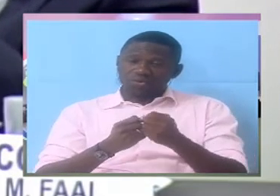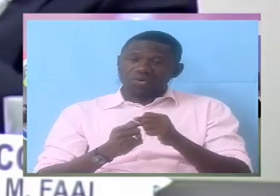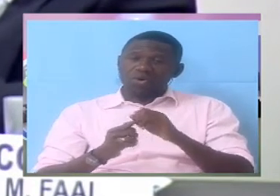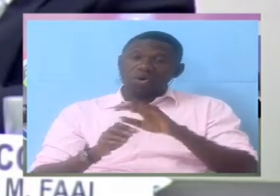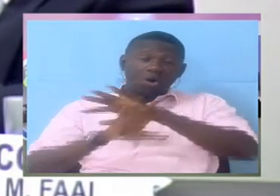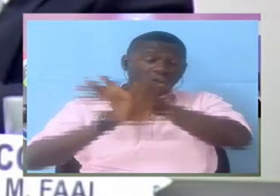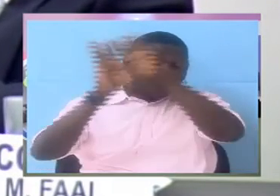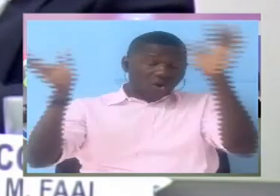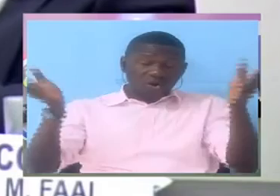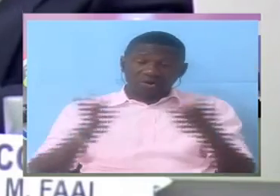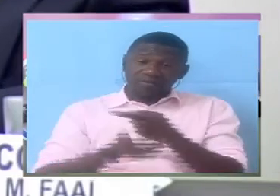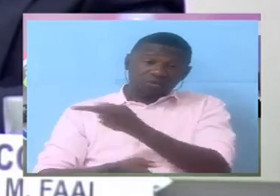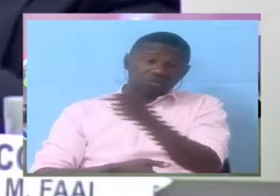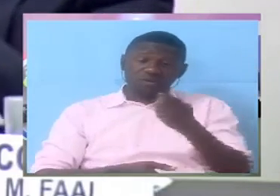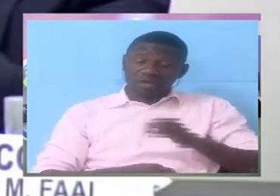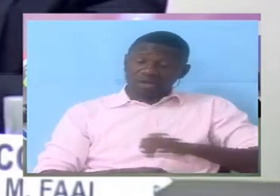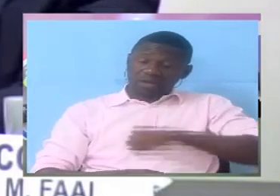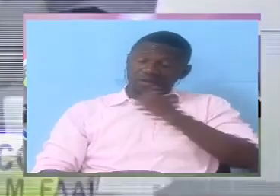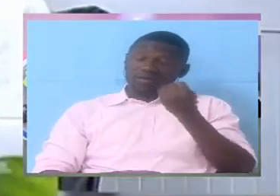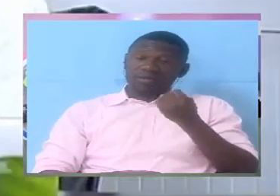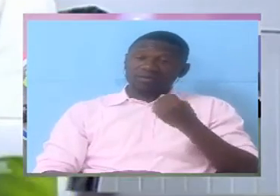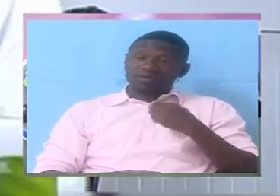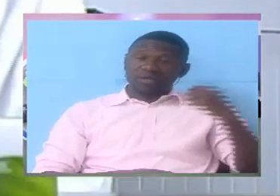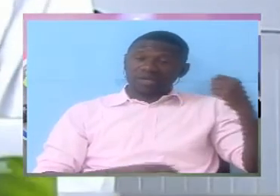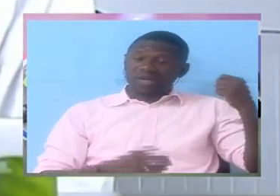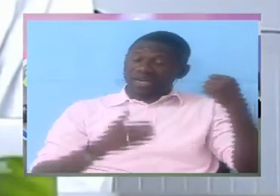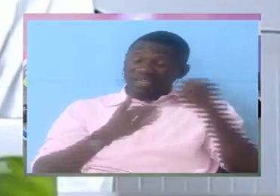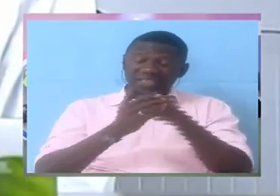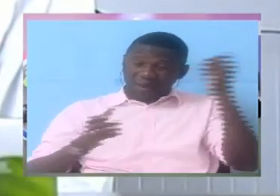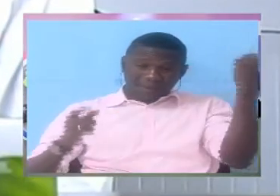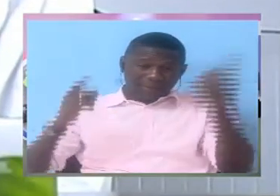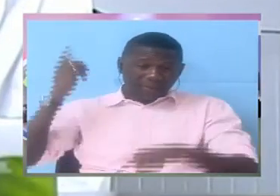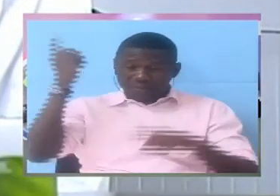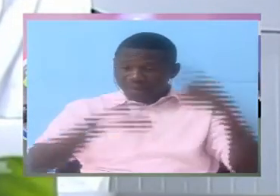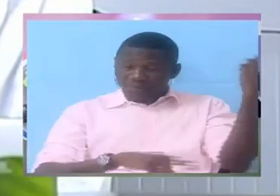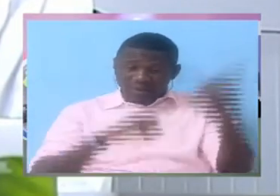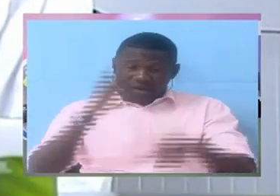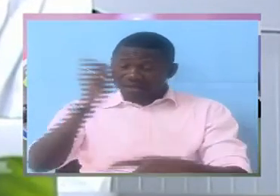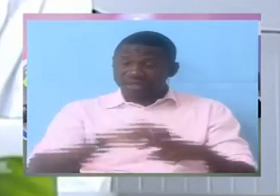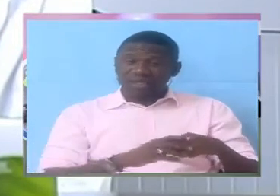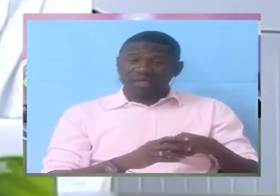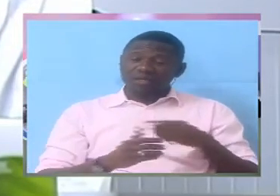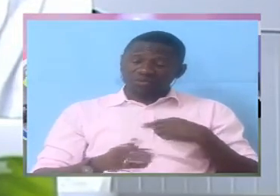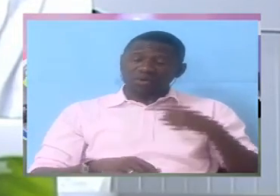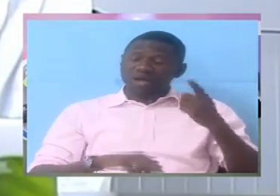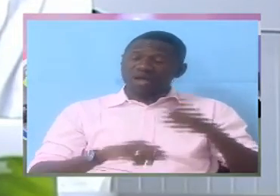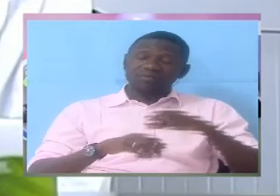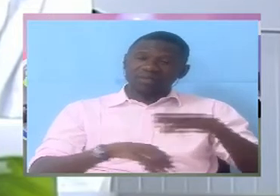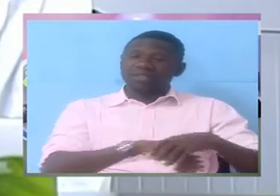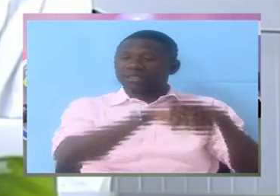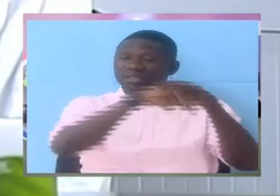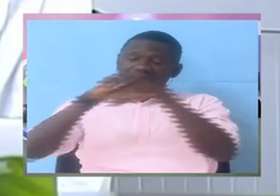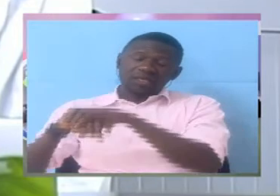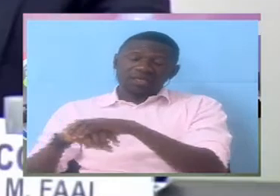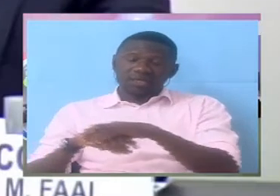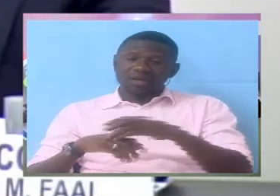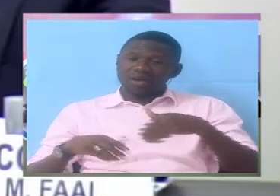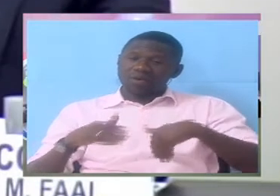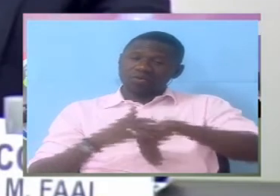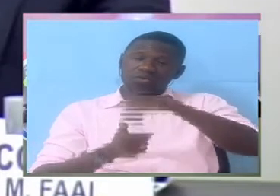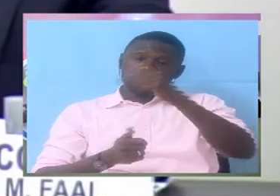all of you guys were emotional. You descended on him and he was being beaten as he was taken away to the hall.